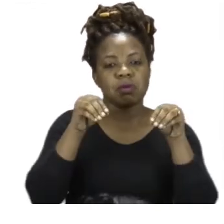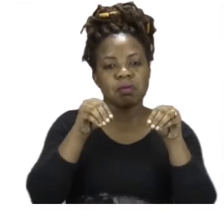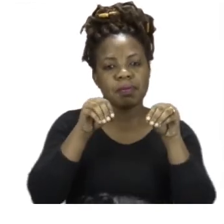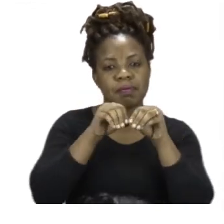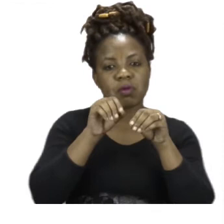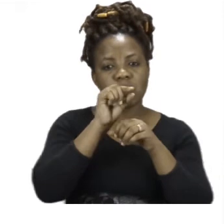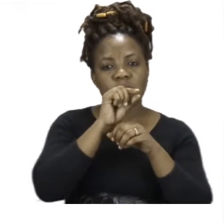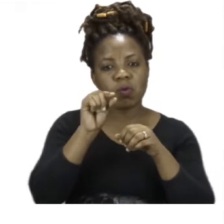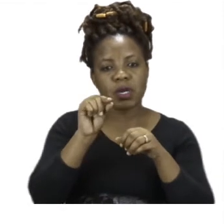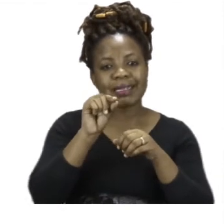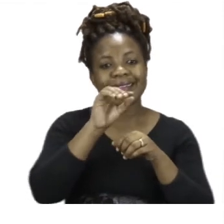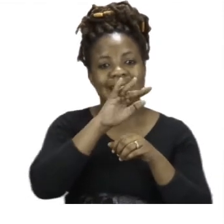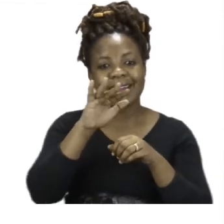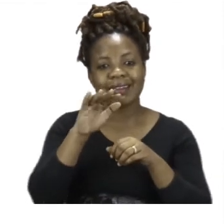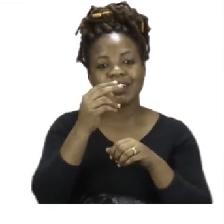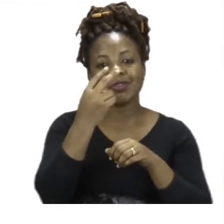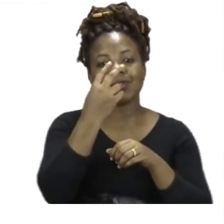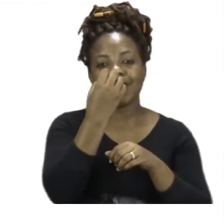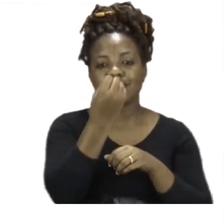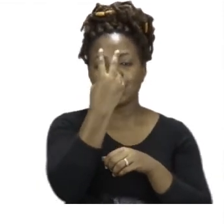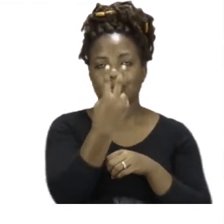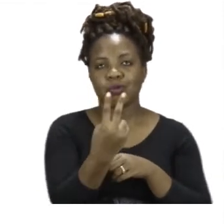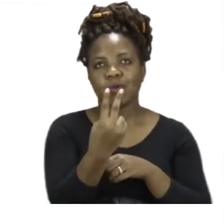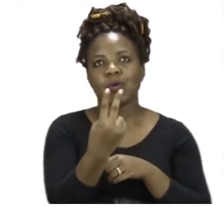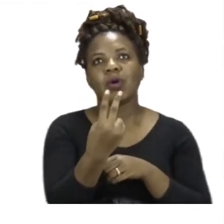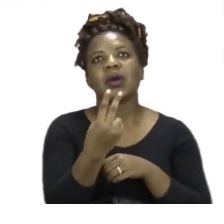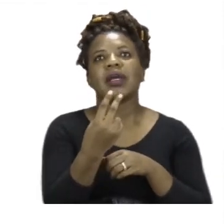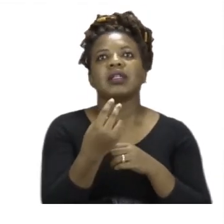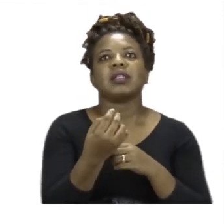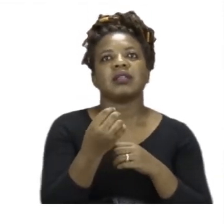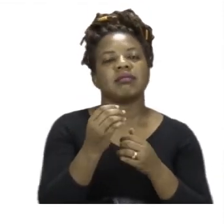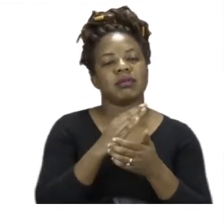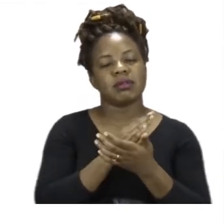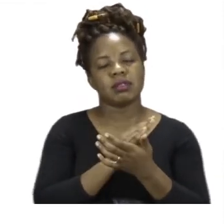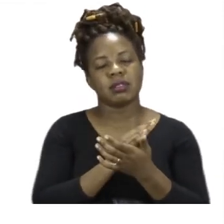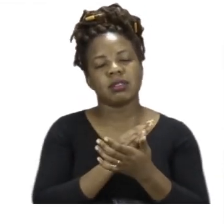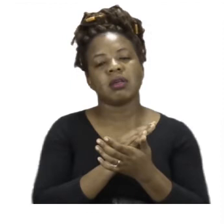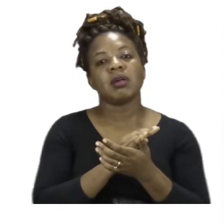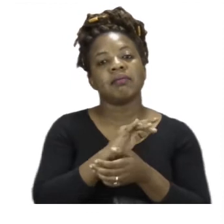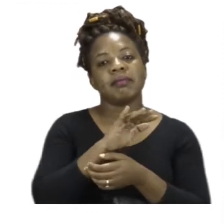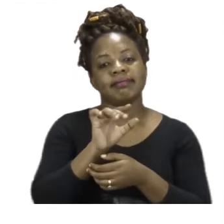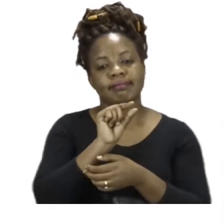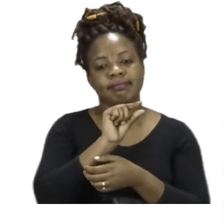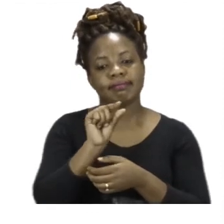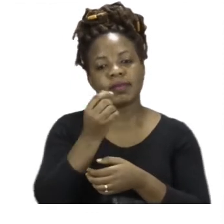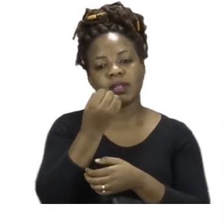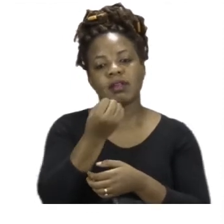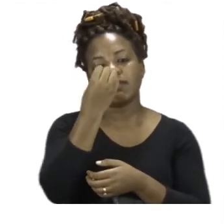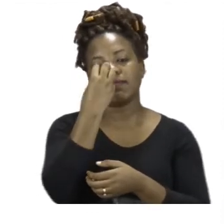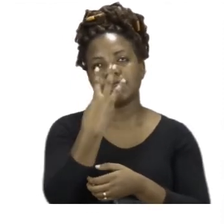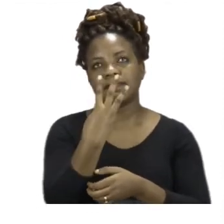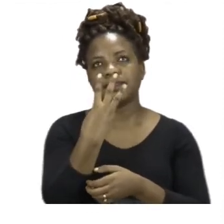words. Number one is asking you to use vowels and consonants to build up